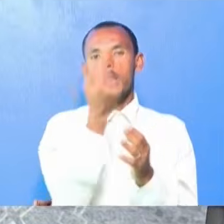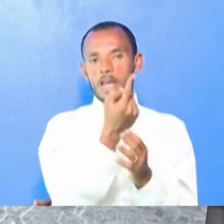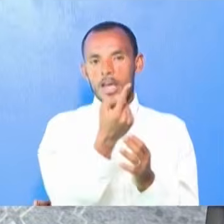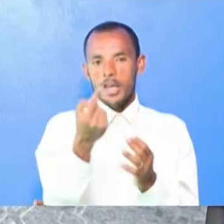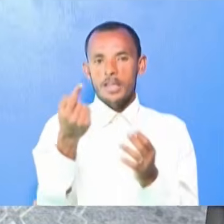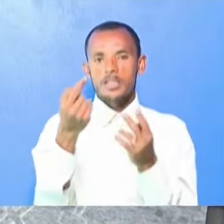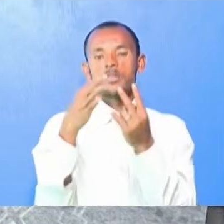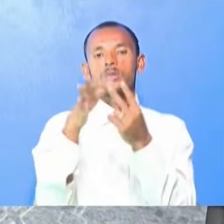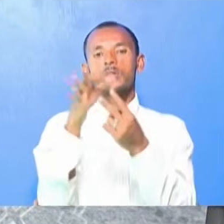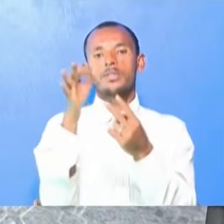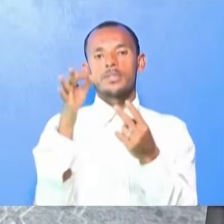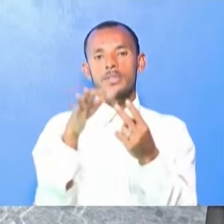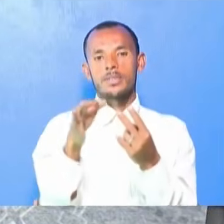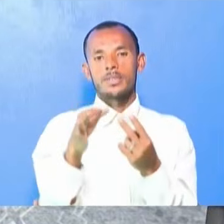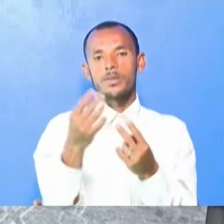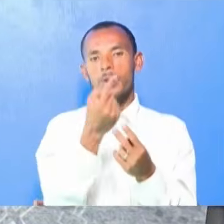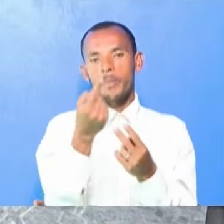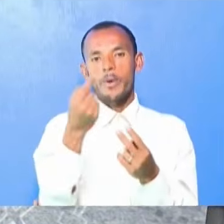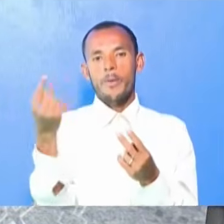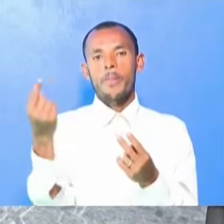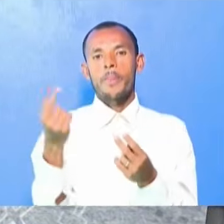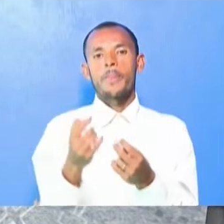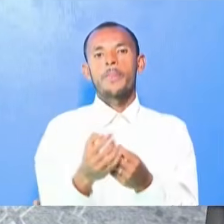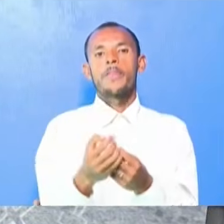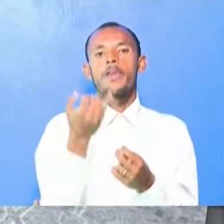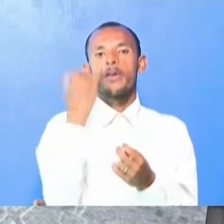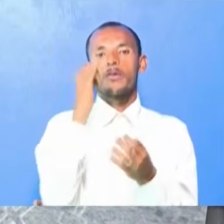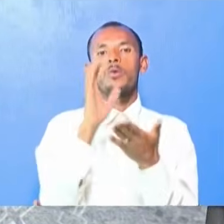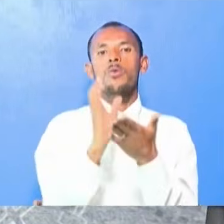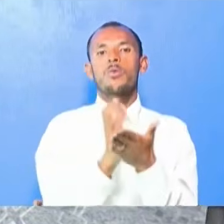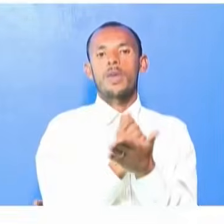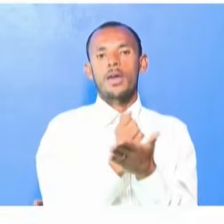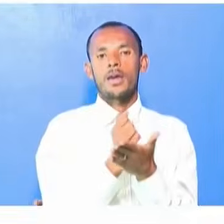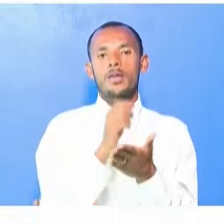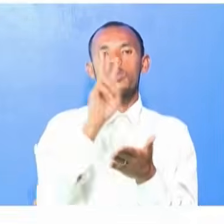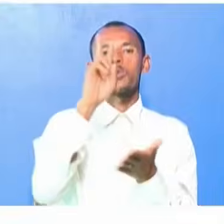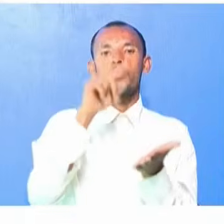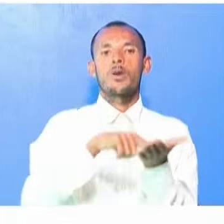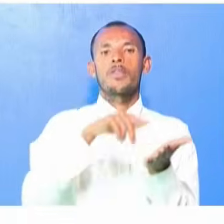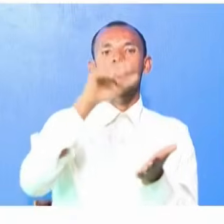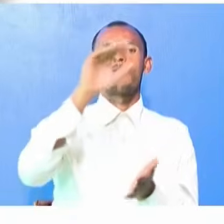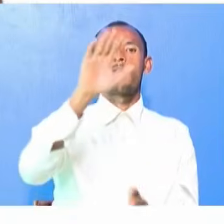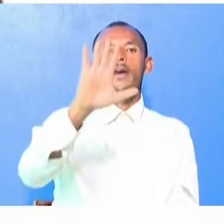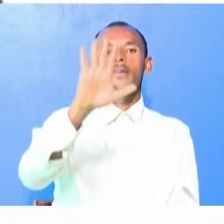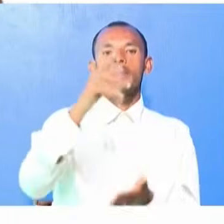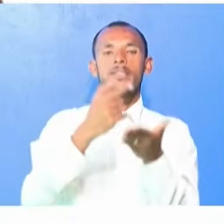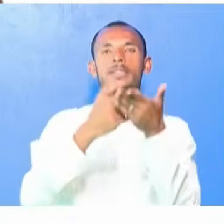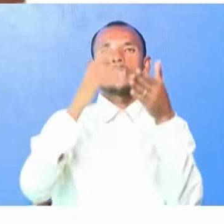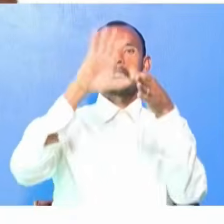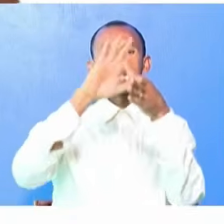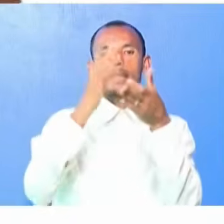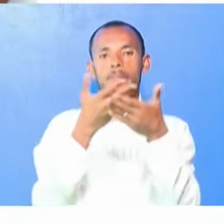choice one by one. If you take 2.5, say this statement,